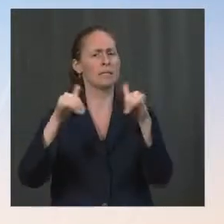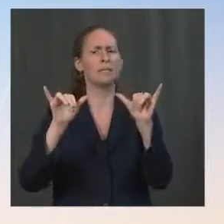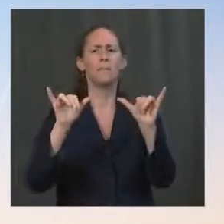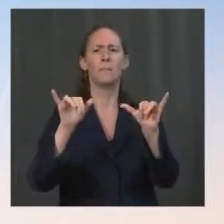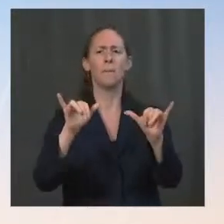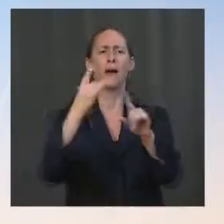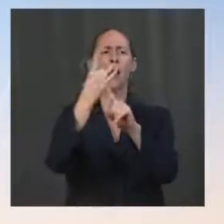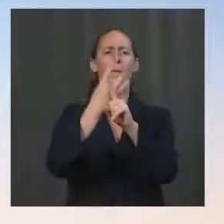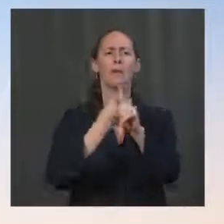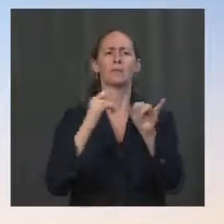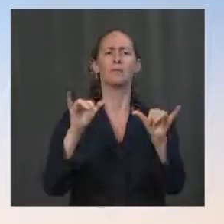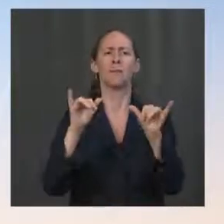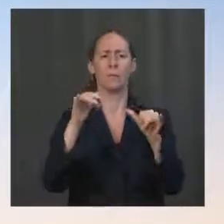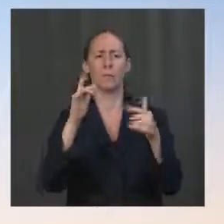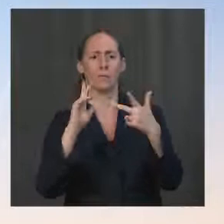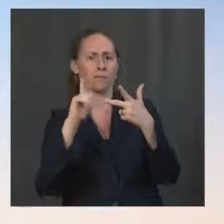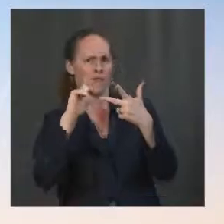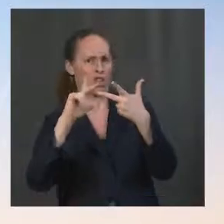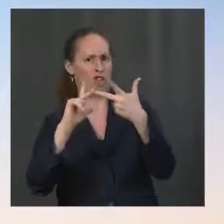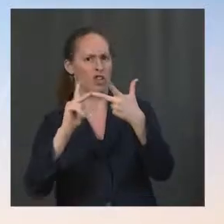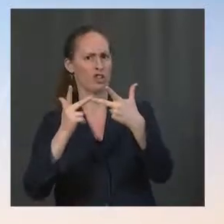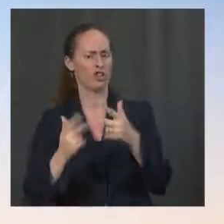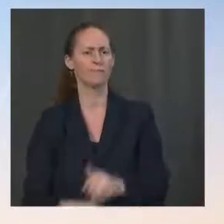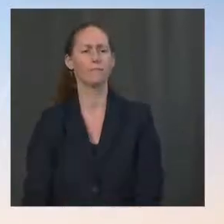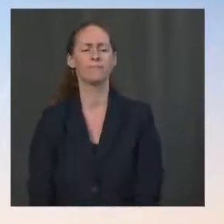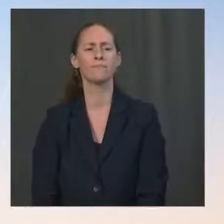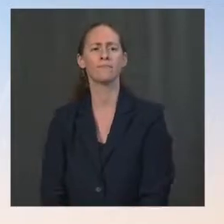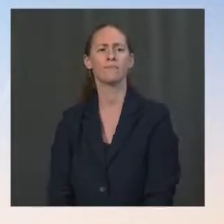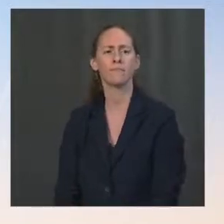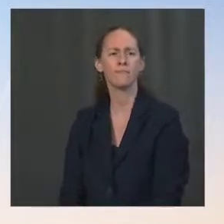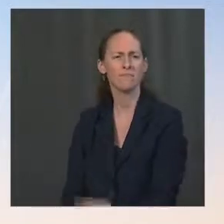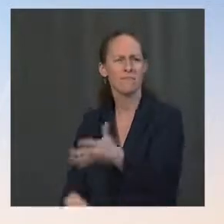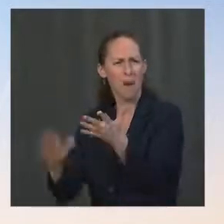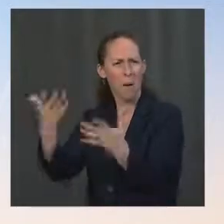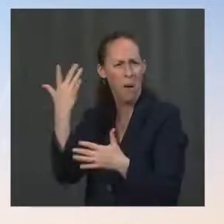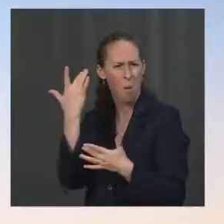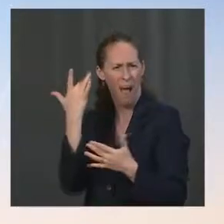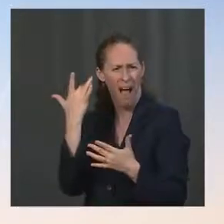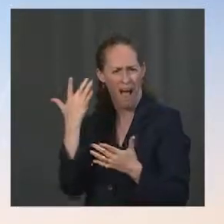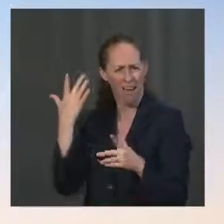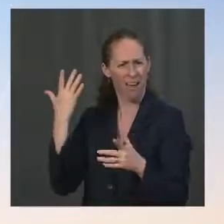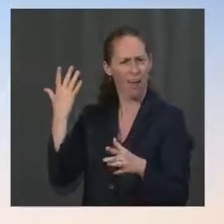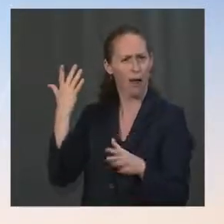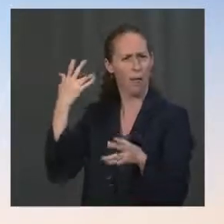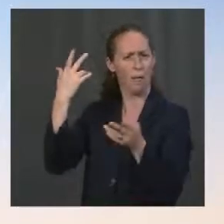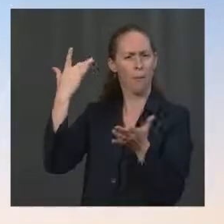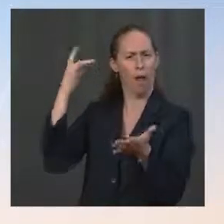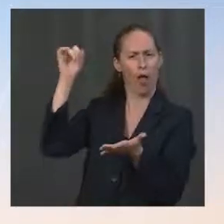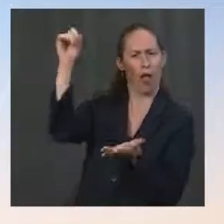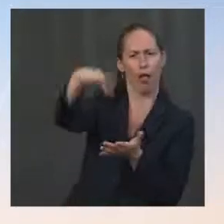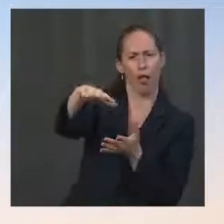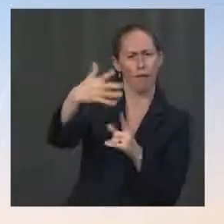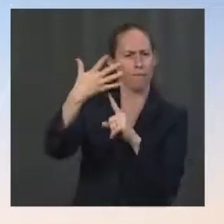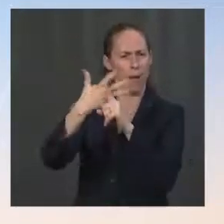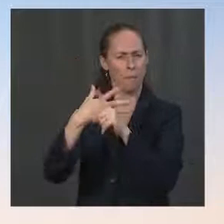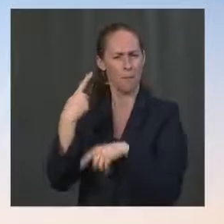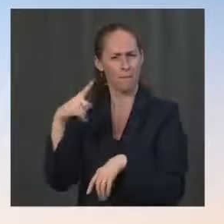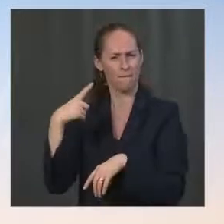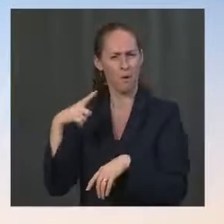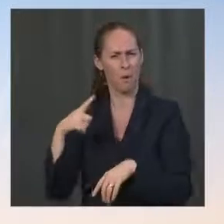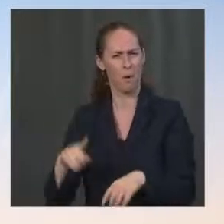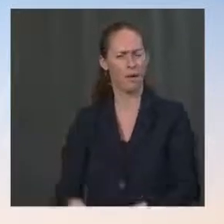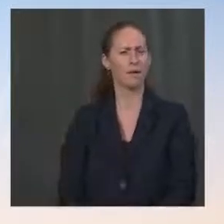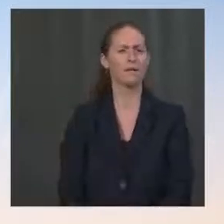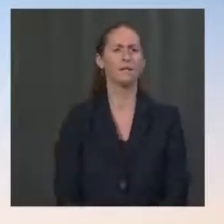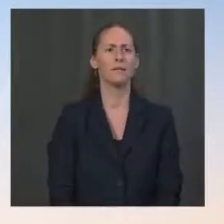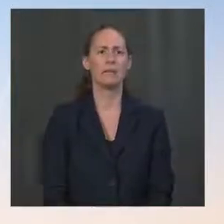boosters. Why did they go? Why is this conversation even happening? What sort of triggered going from 8 to 5? Well, I would say I can't.